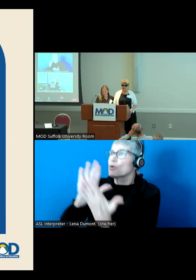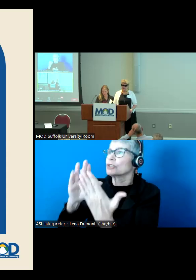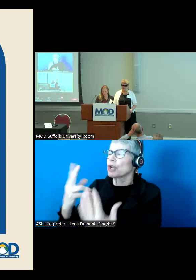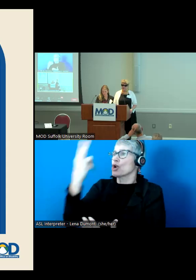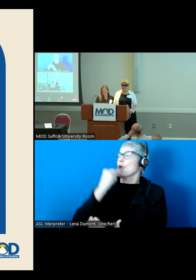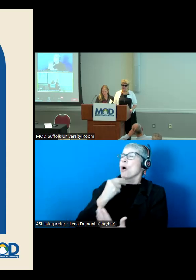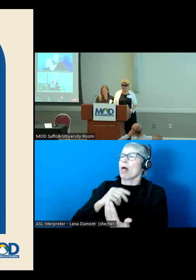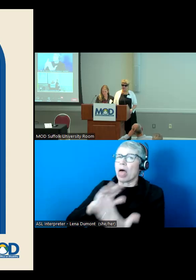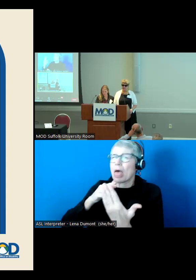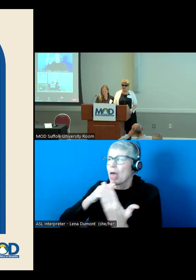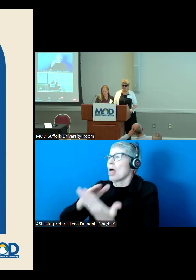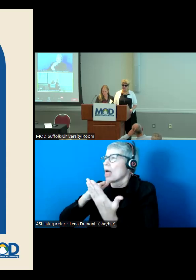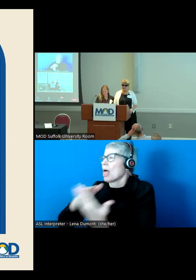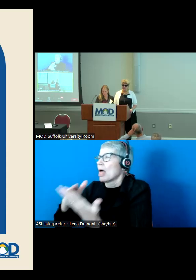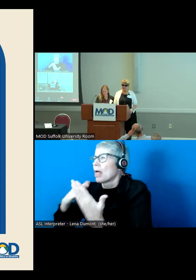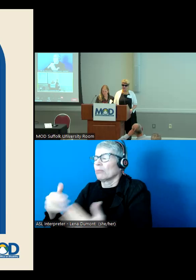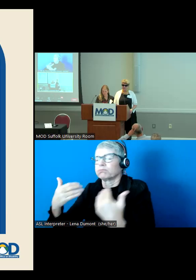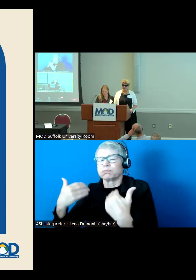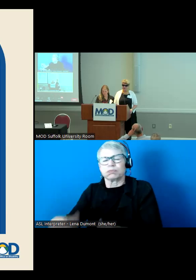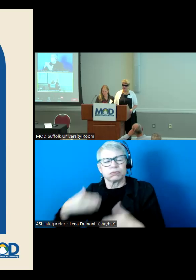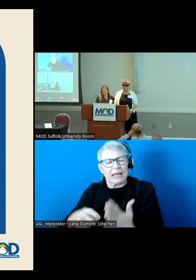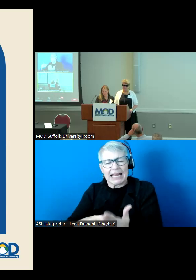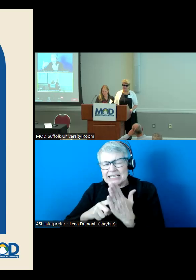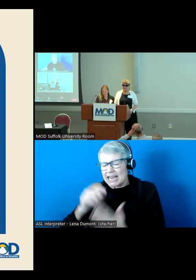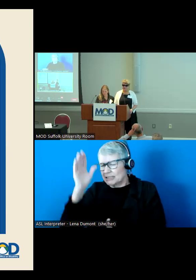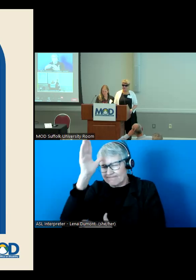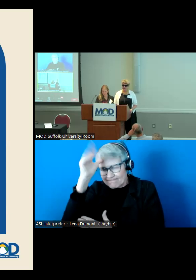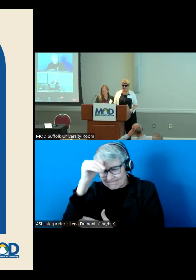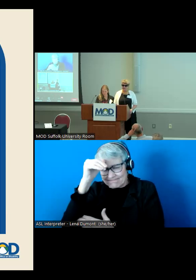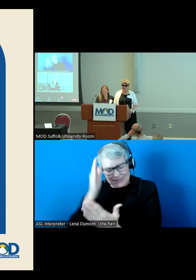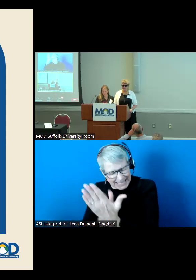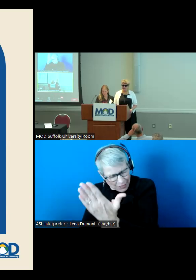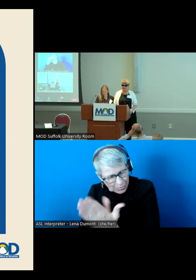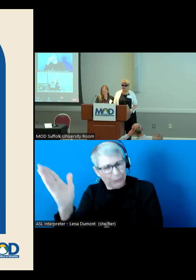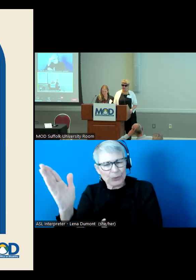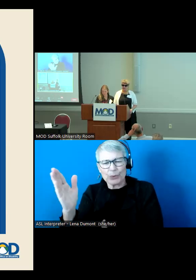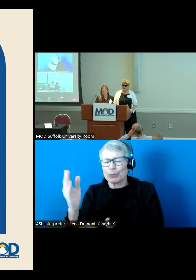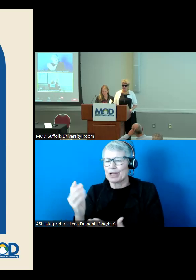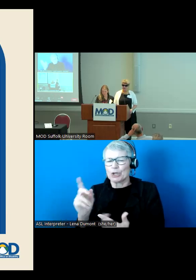or from a state or from a corporation or from an organization that's larger than you.